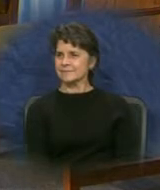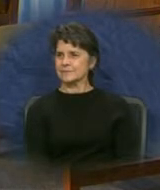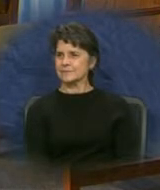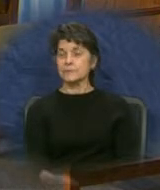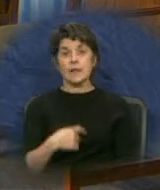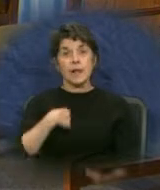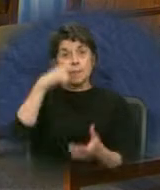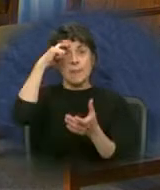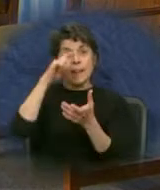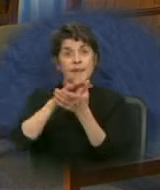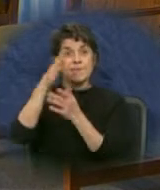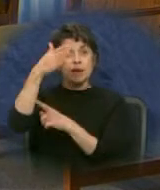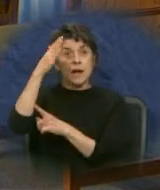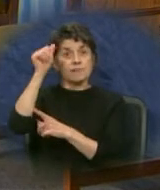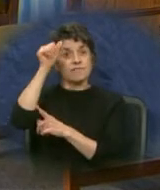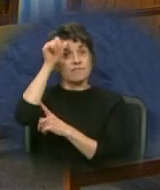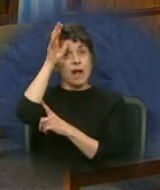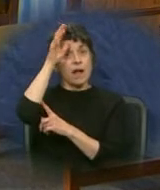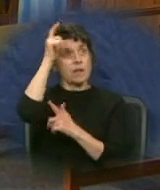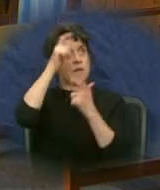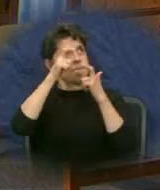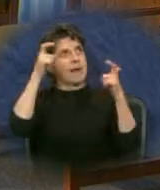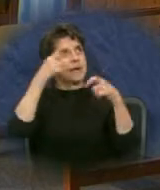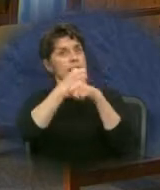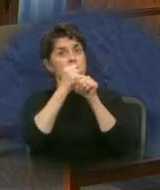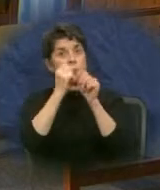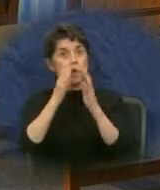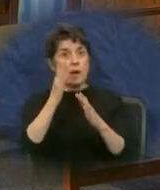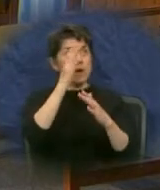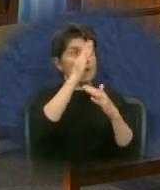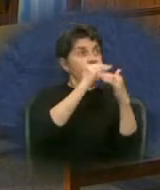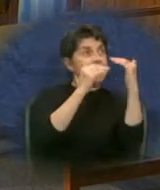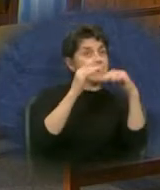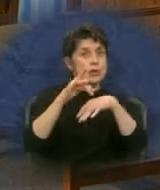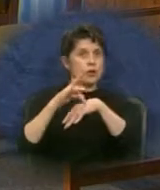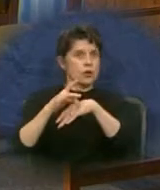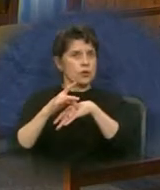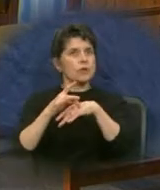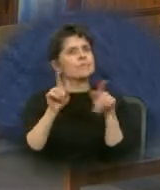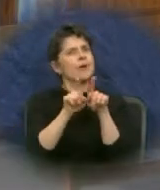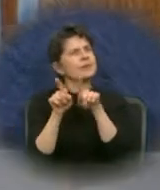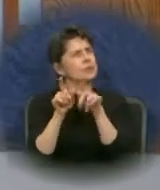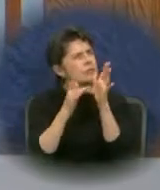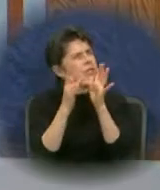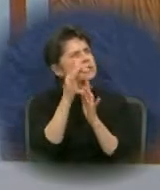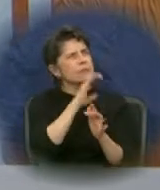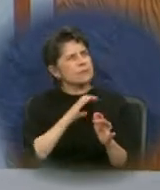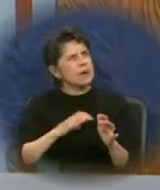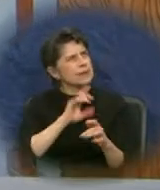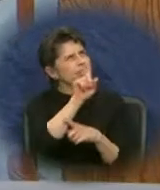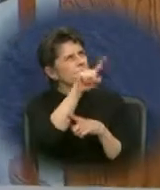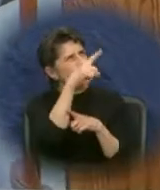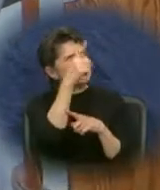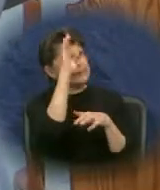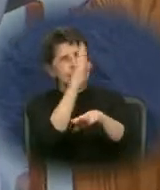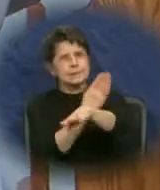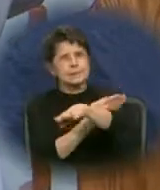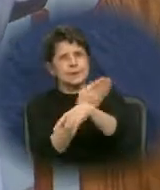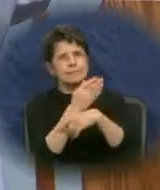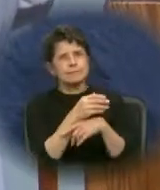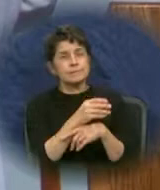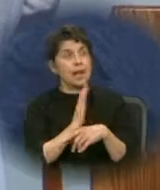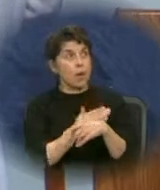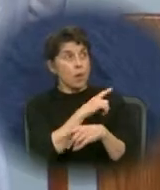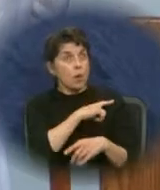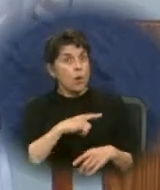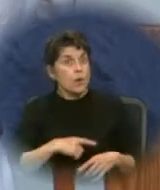I believe in God, the Father Almighty, creator of heaven and earth, and in Jesus Christ, the only Son of God, our Lord, and